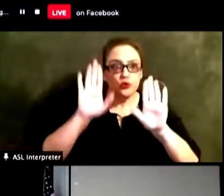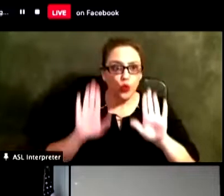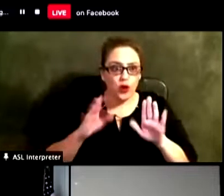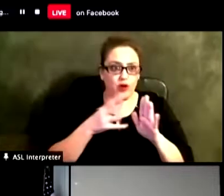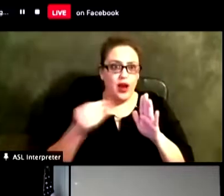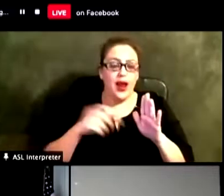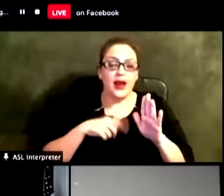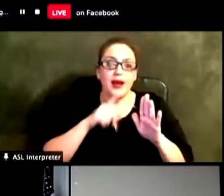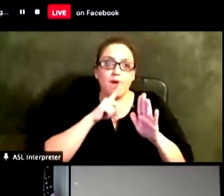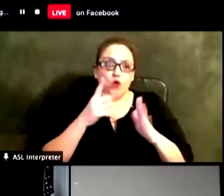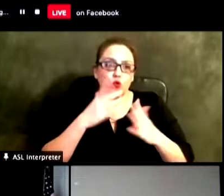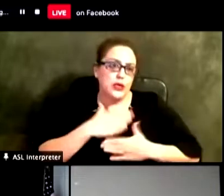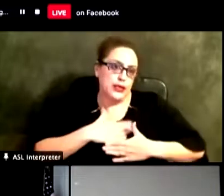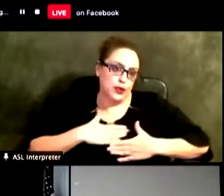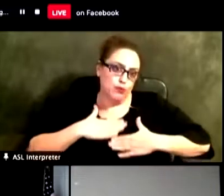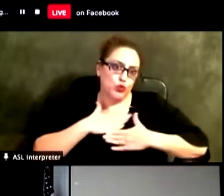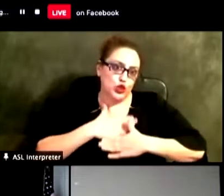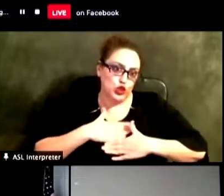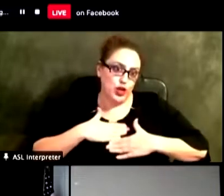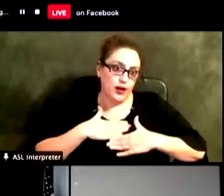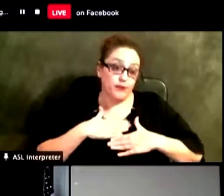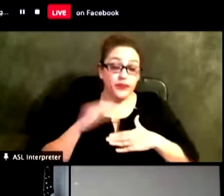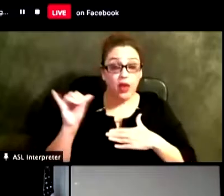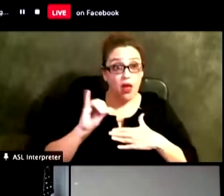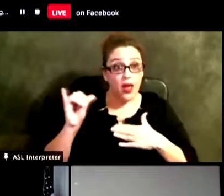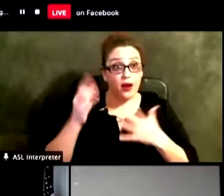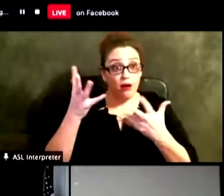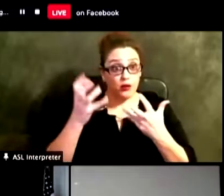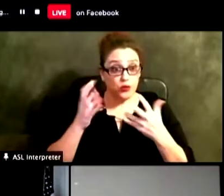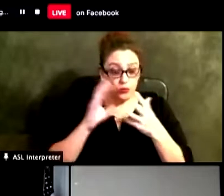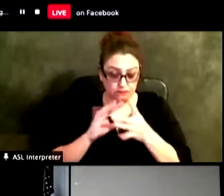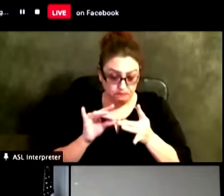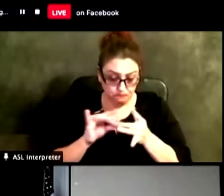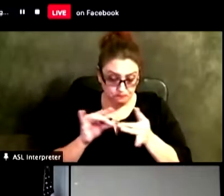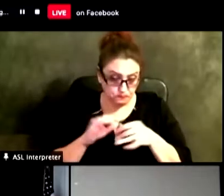really appreciate it. And I also want to say that